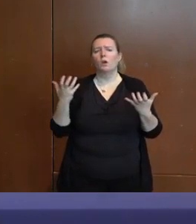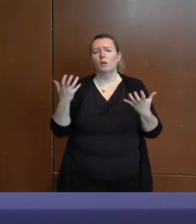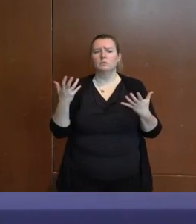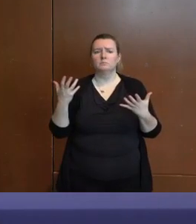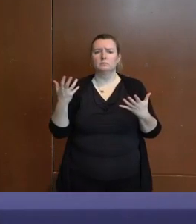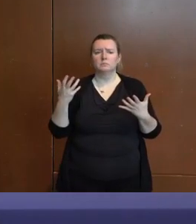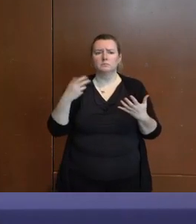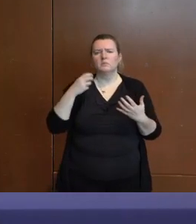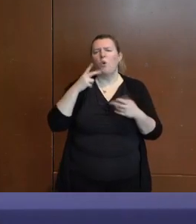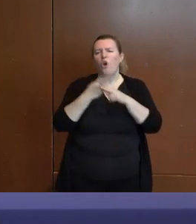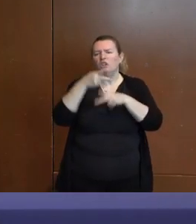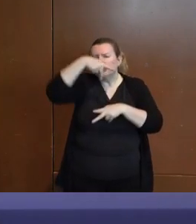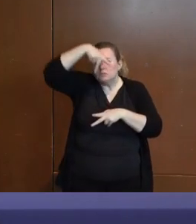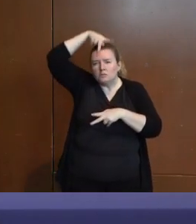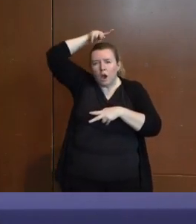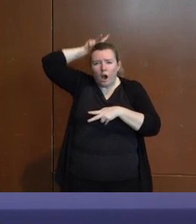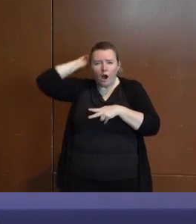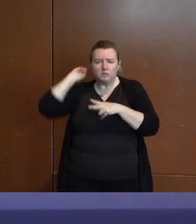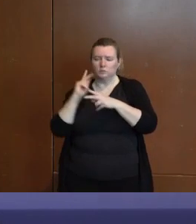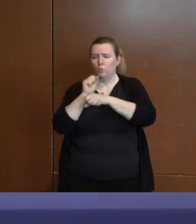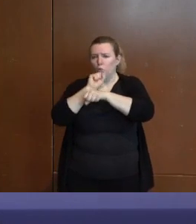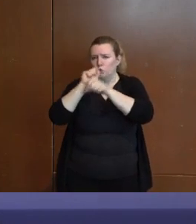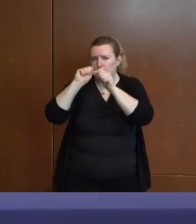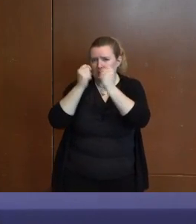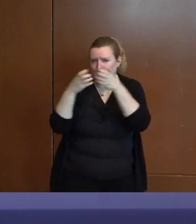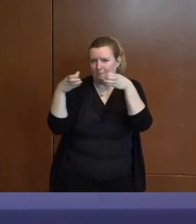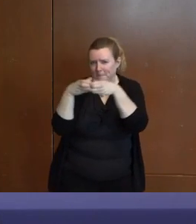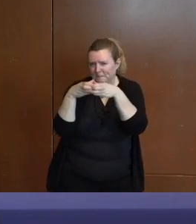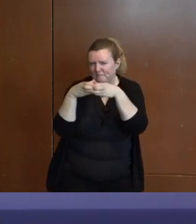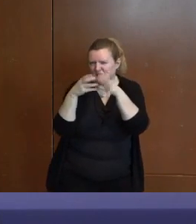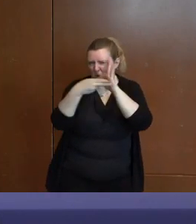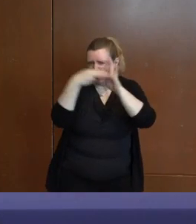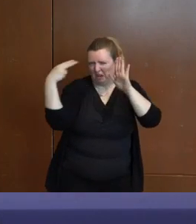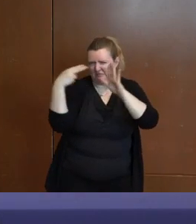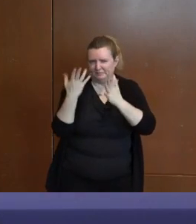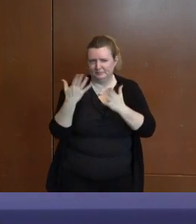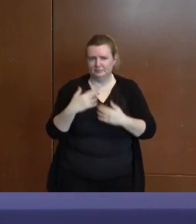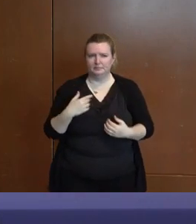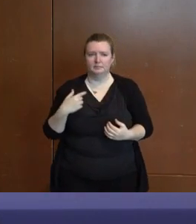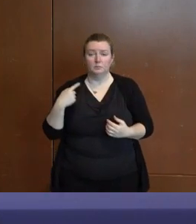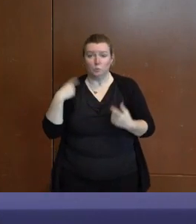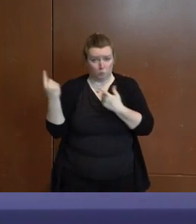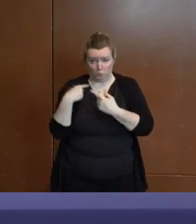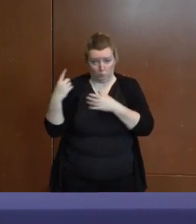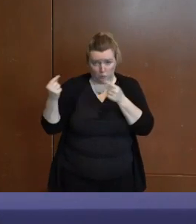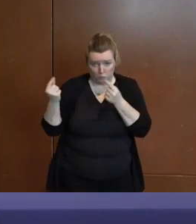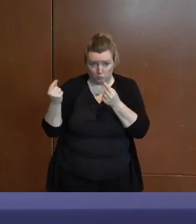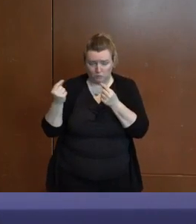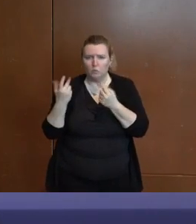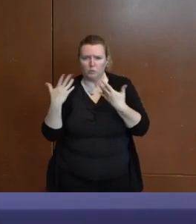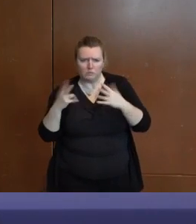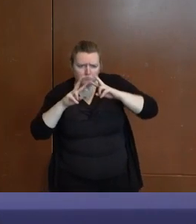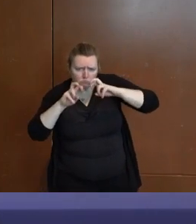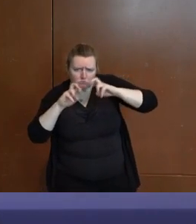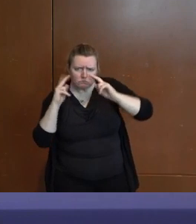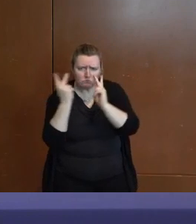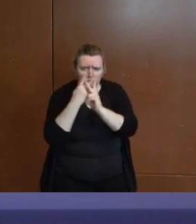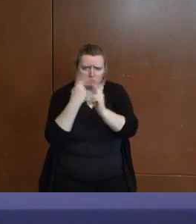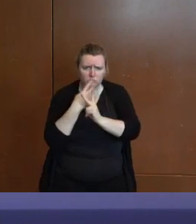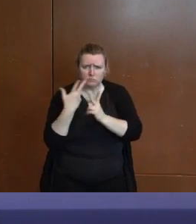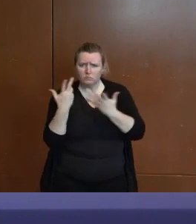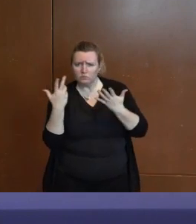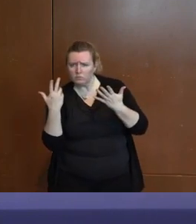beginning now to look at exactly what it looks like and what's going to be required in advance to begin to